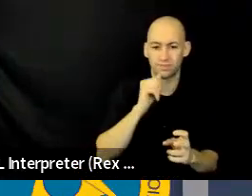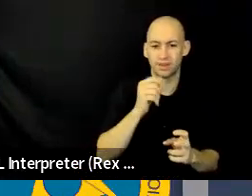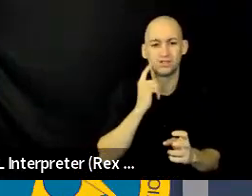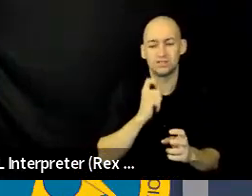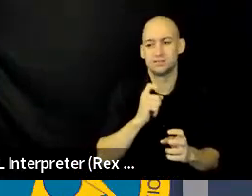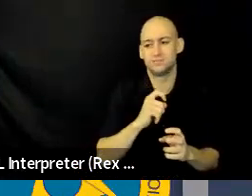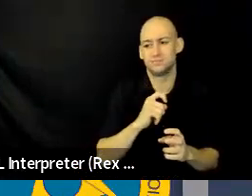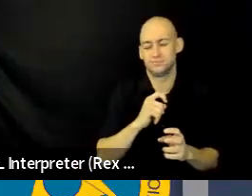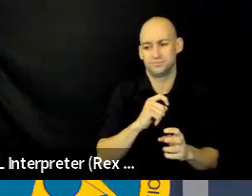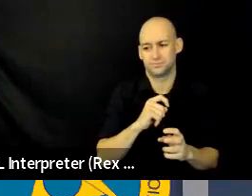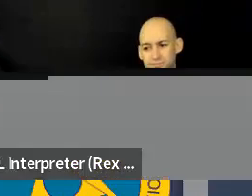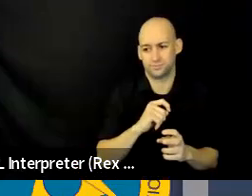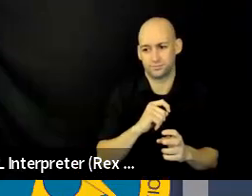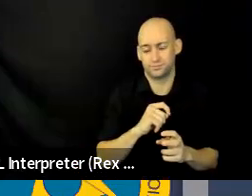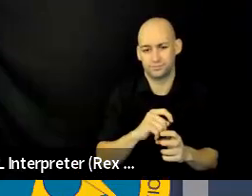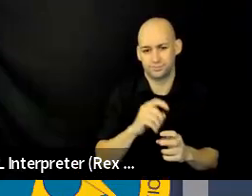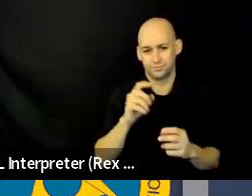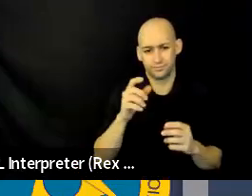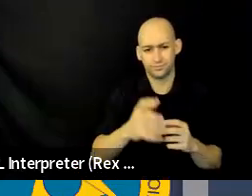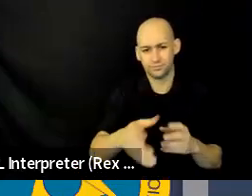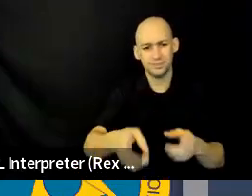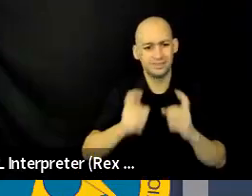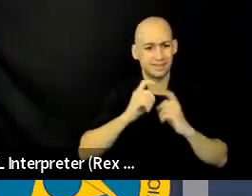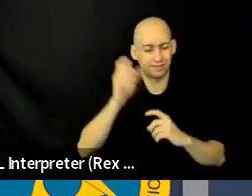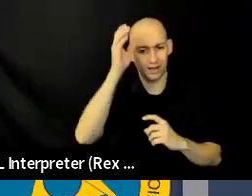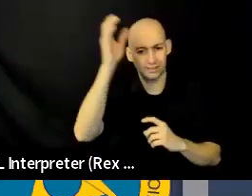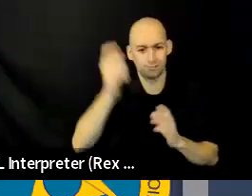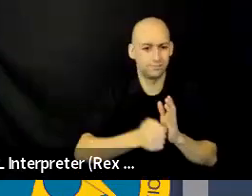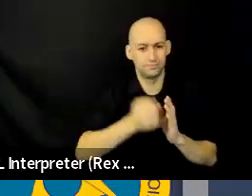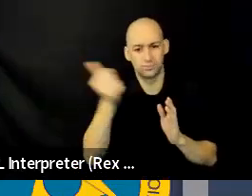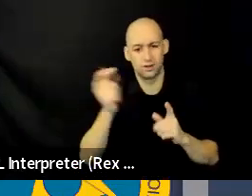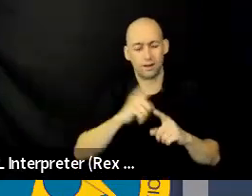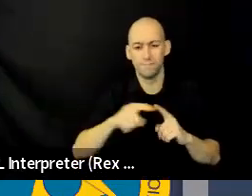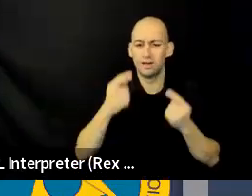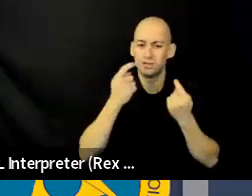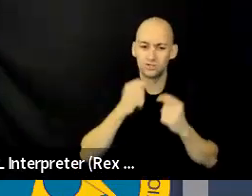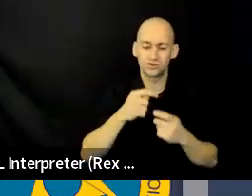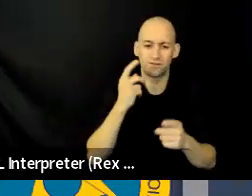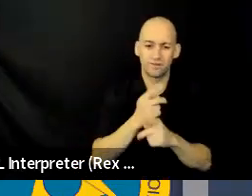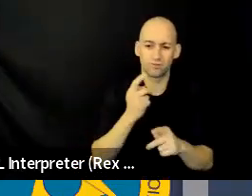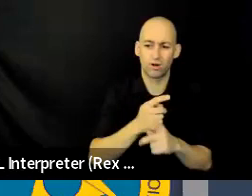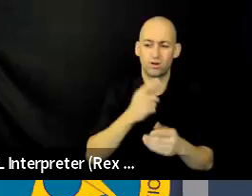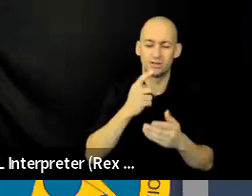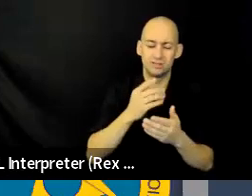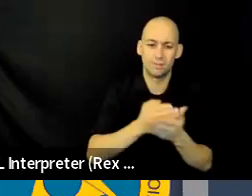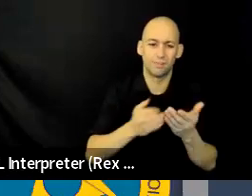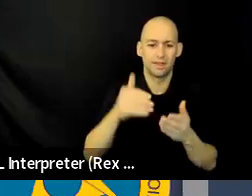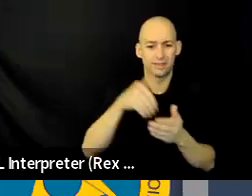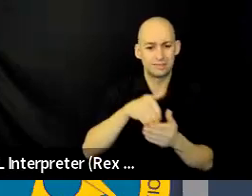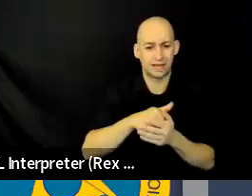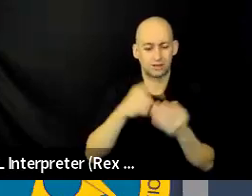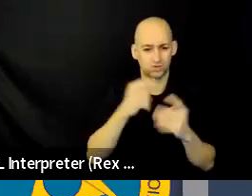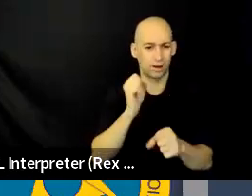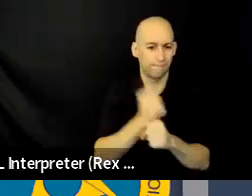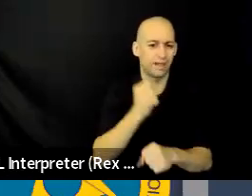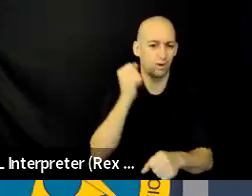concept as its entirety and just dismiss parts of it because it wasn't designed to standards, but is there something that we could do to try to make it work in the context